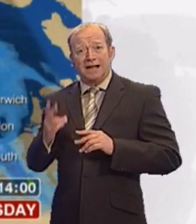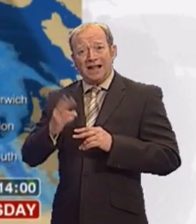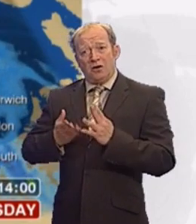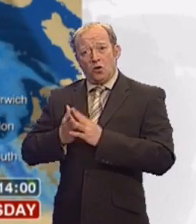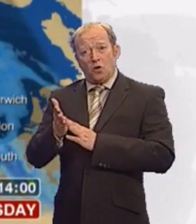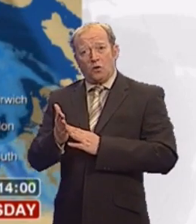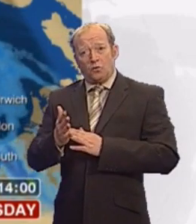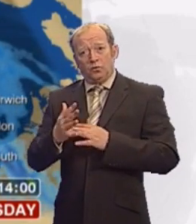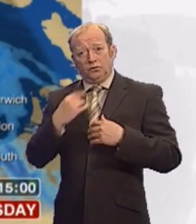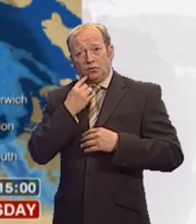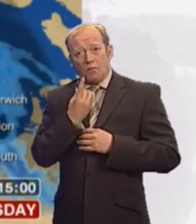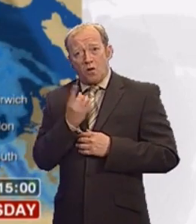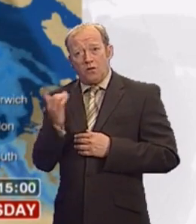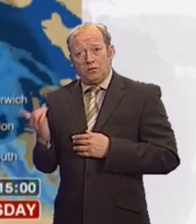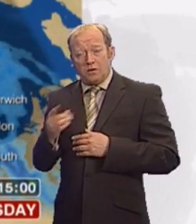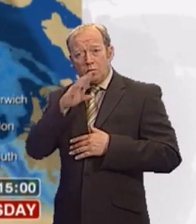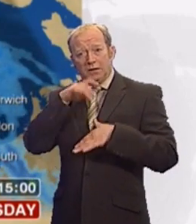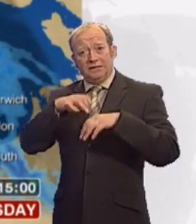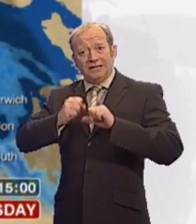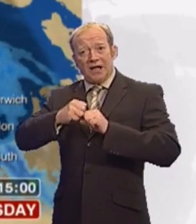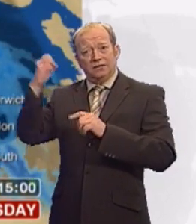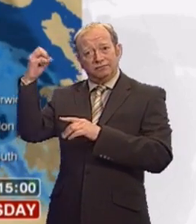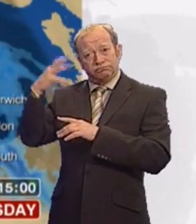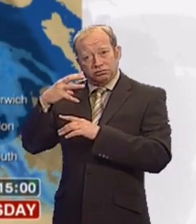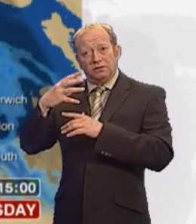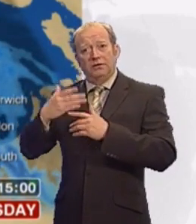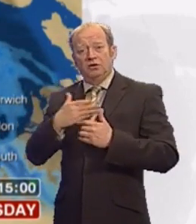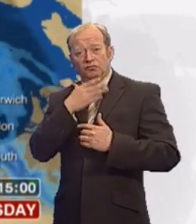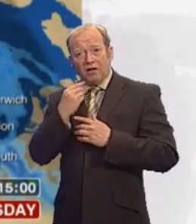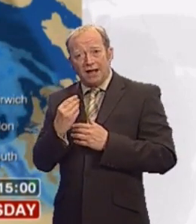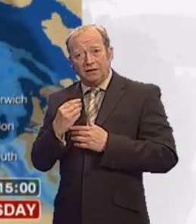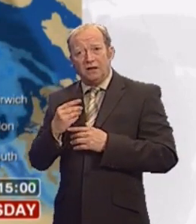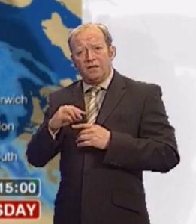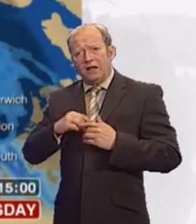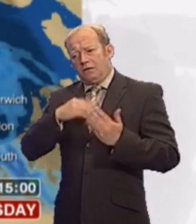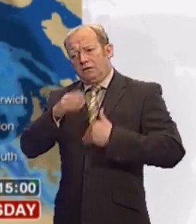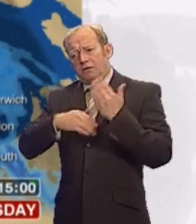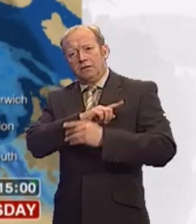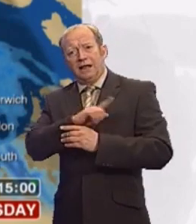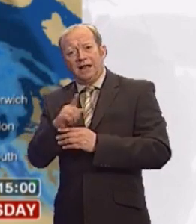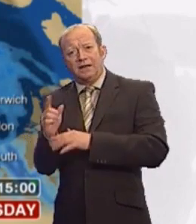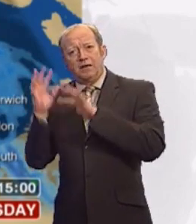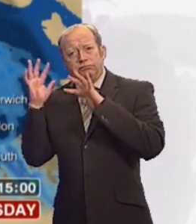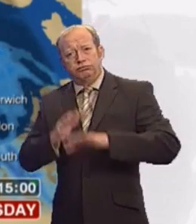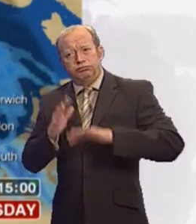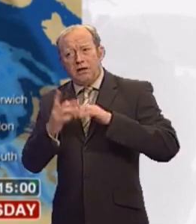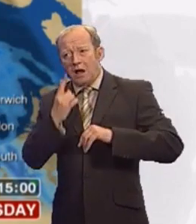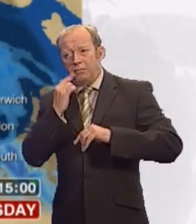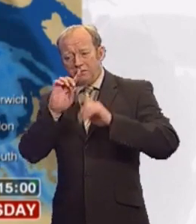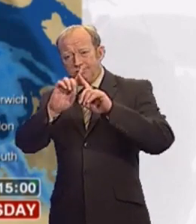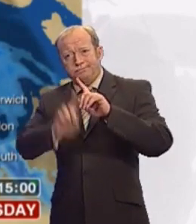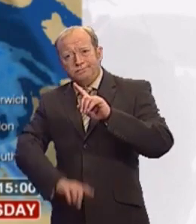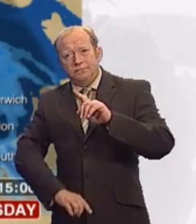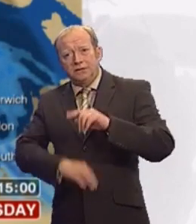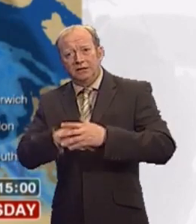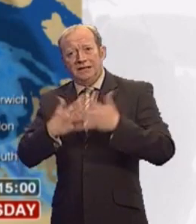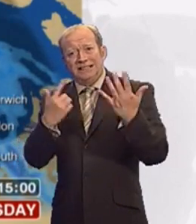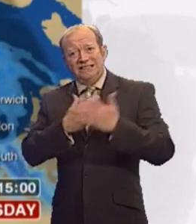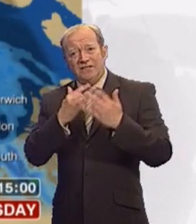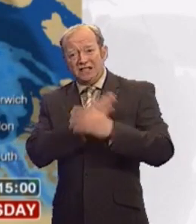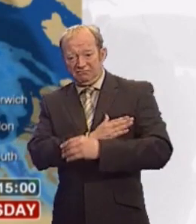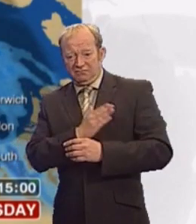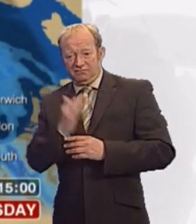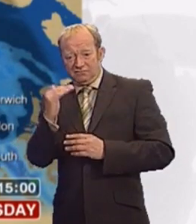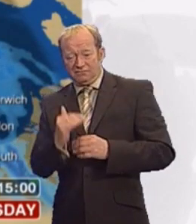the day. A dry, bright start with the unstable air close by. Showers will bubble up. Could be the on heavy, perhaps thundery one in places. 17, maybe